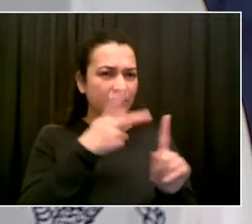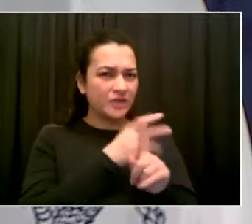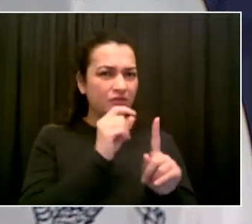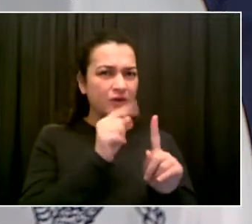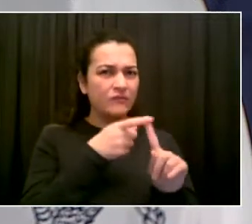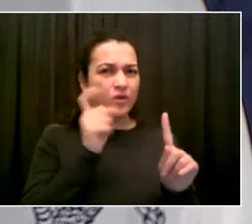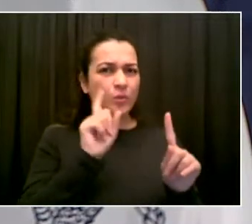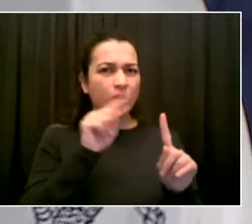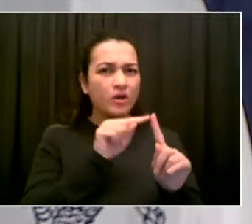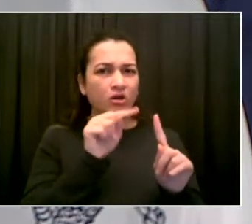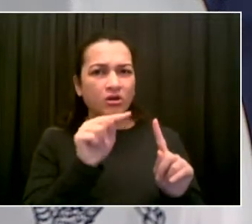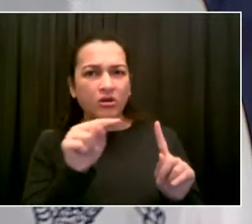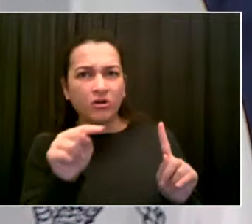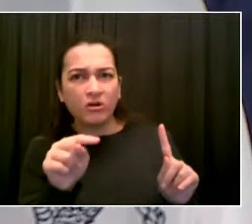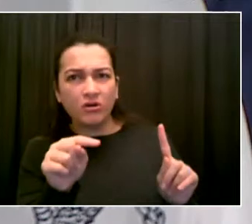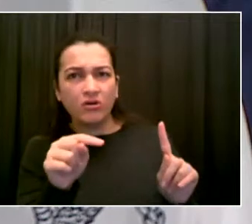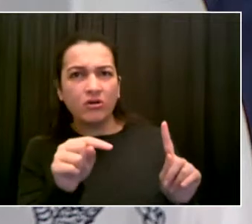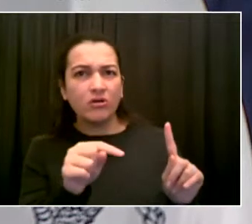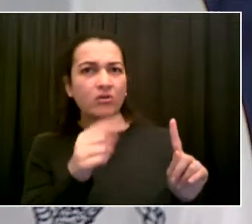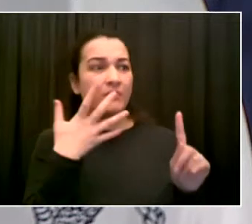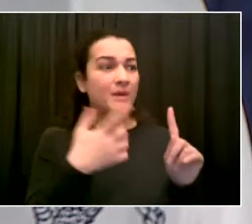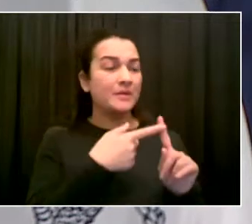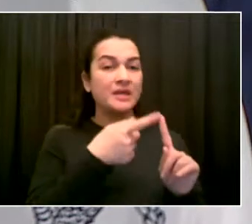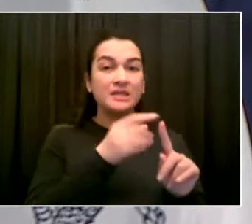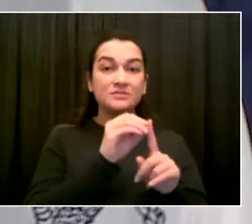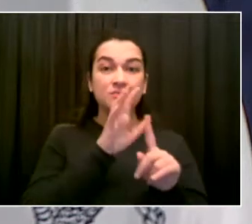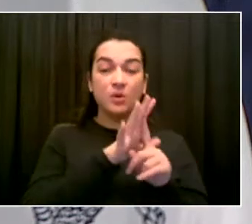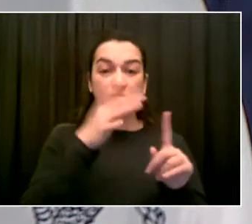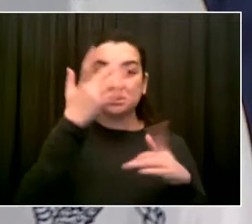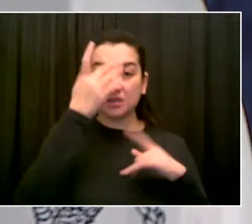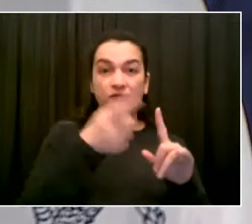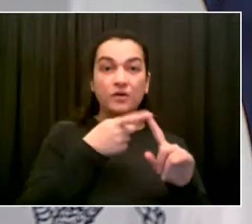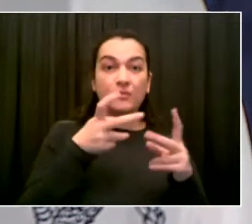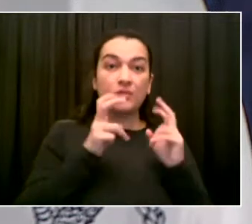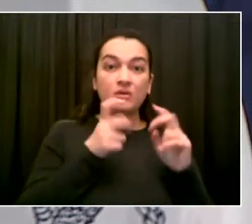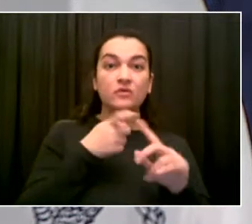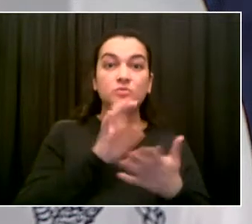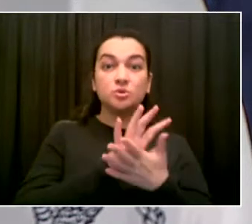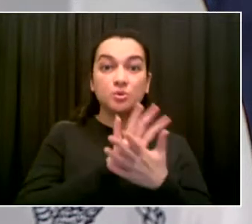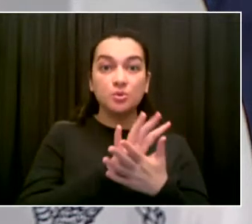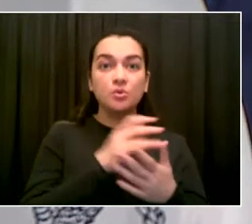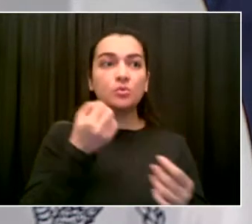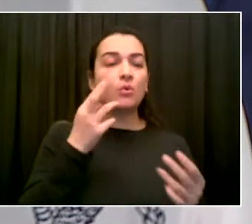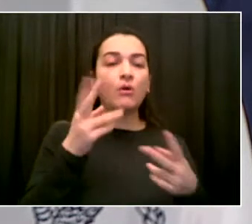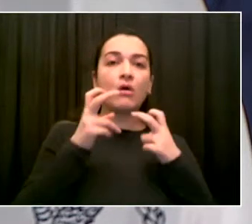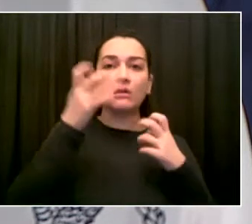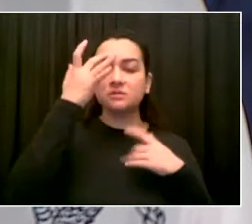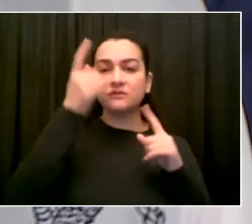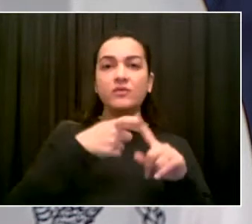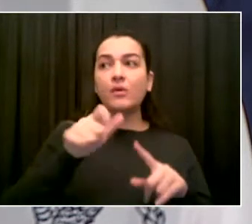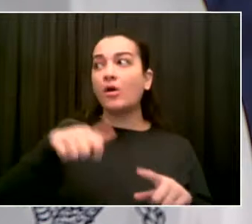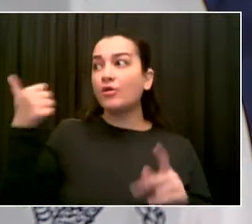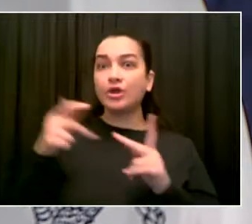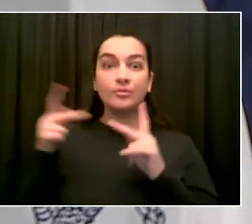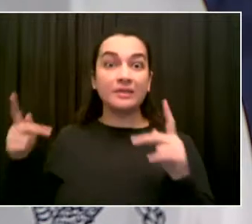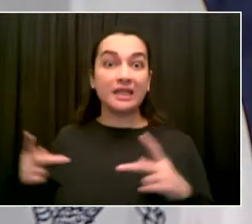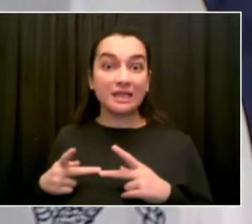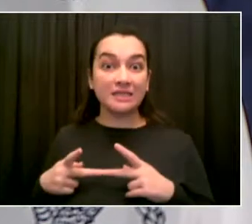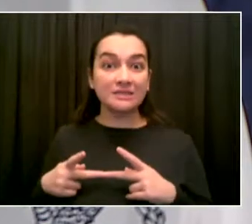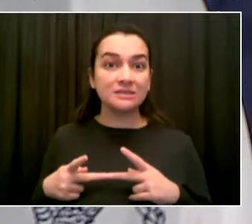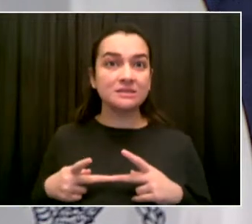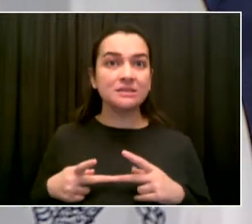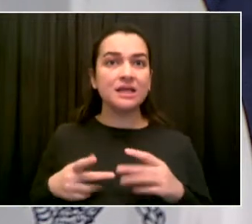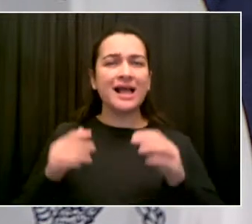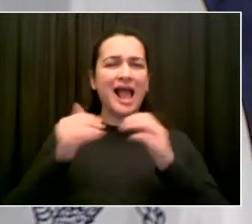child may have been exposed in the class, in the school, but it's also possible they could have been exposed at home or somewhere else.